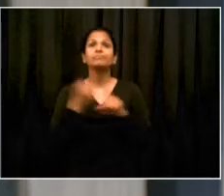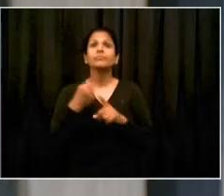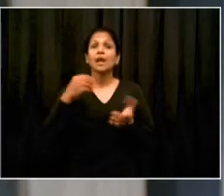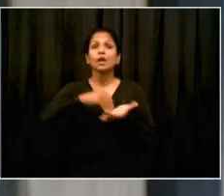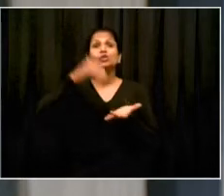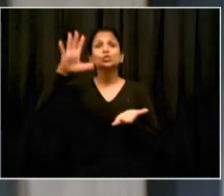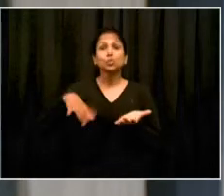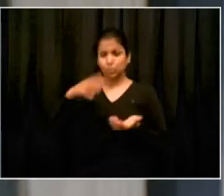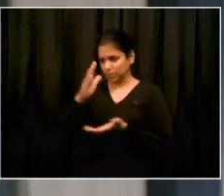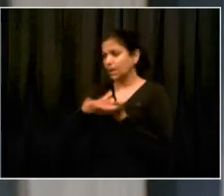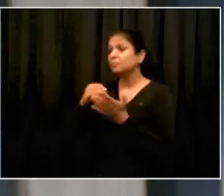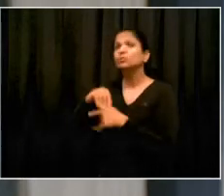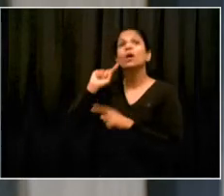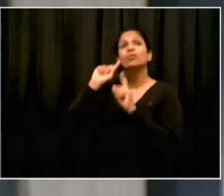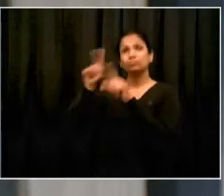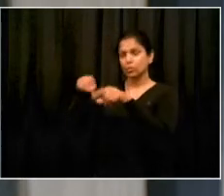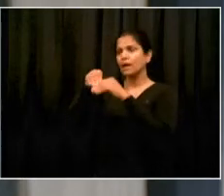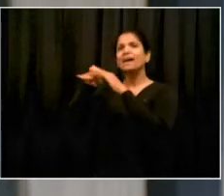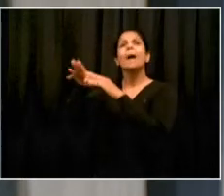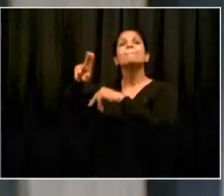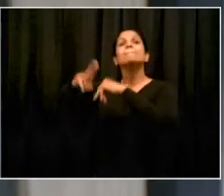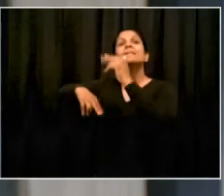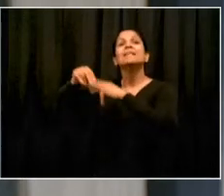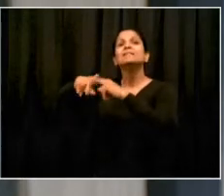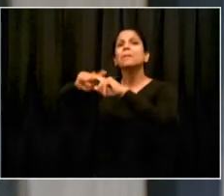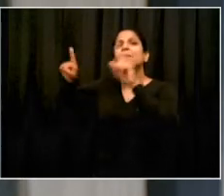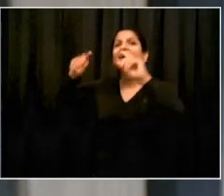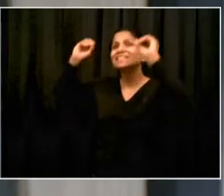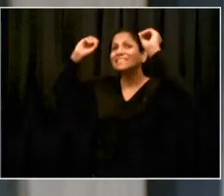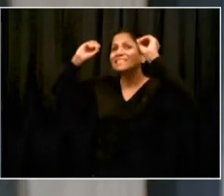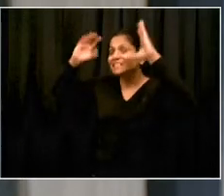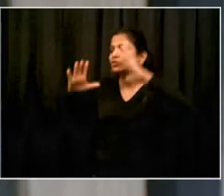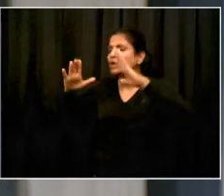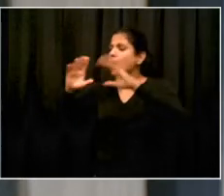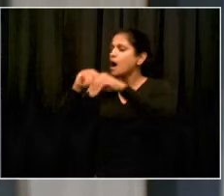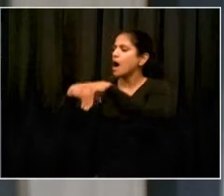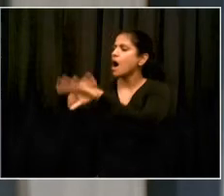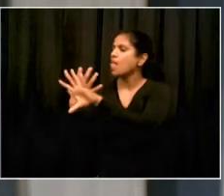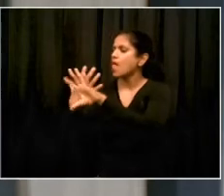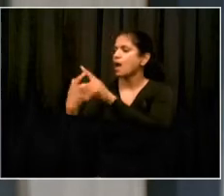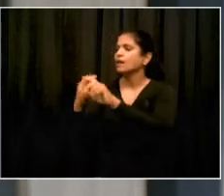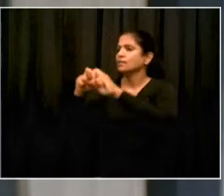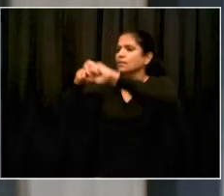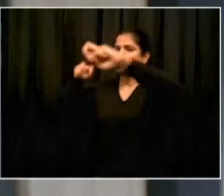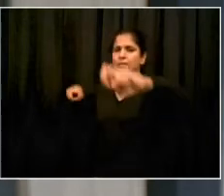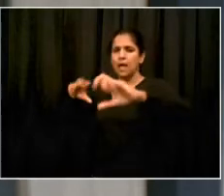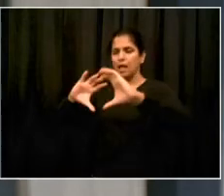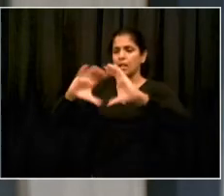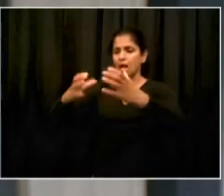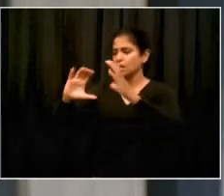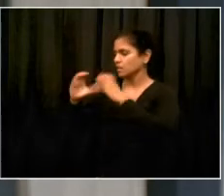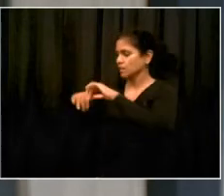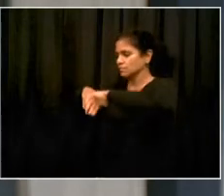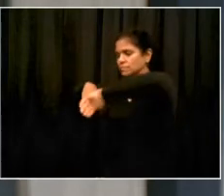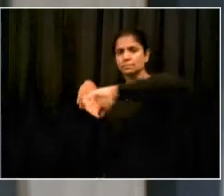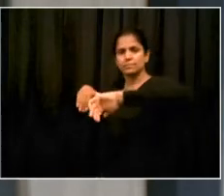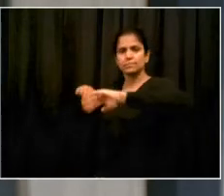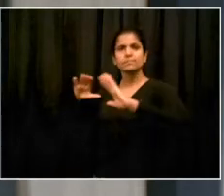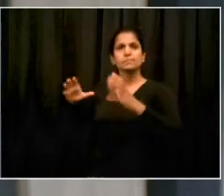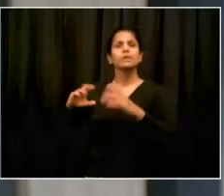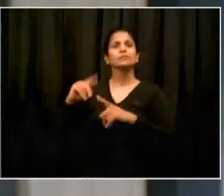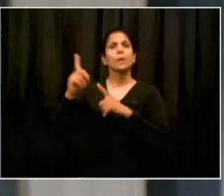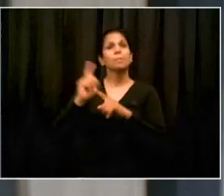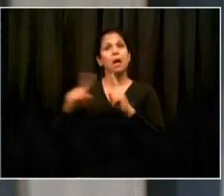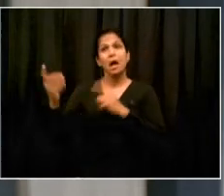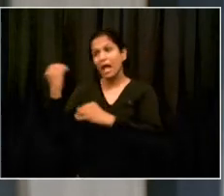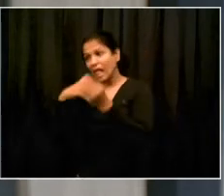they are receiving services there, they're receiving counseling services, social work services, they're eating lunch there, eating breakfast